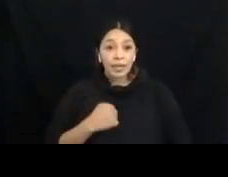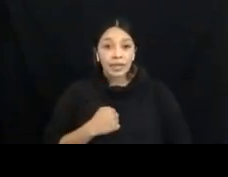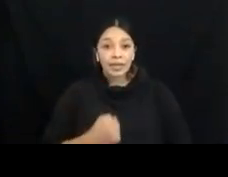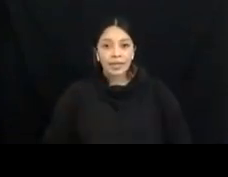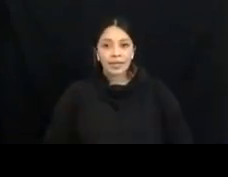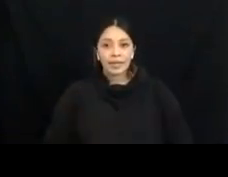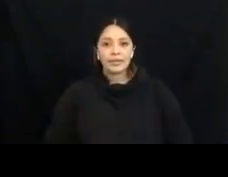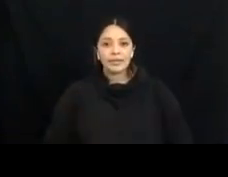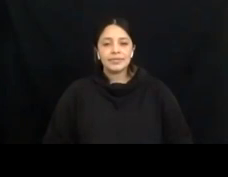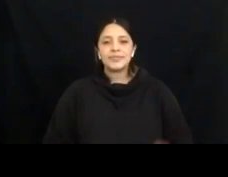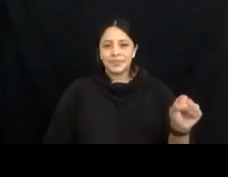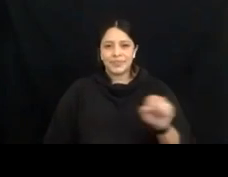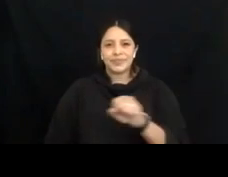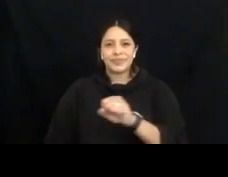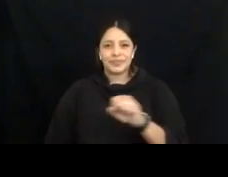Yes.